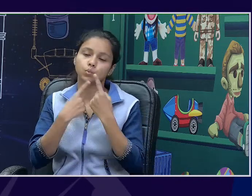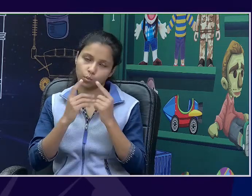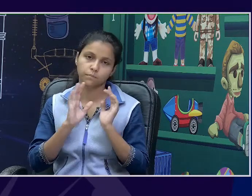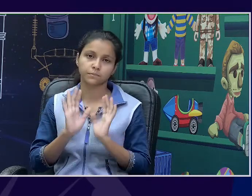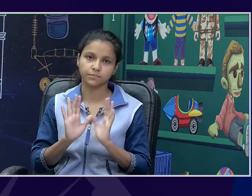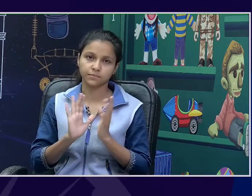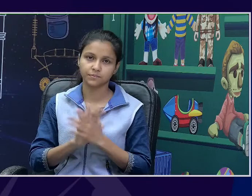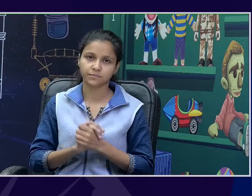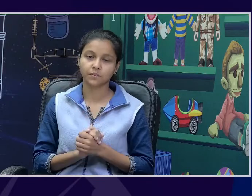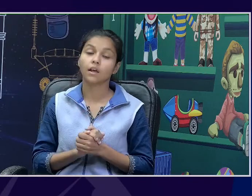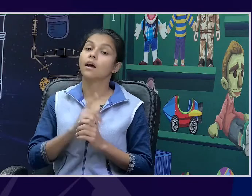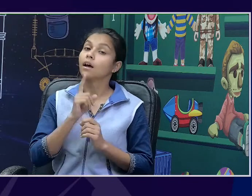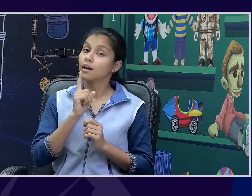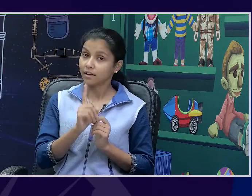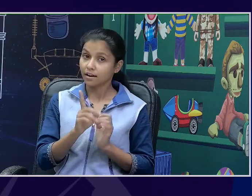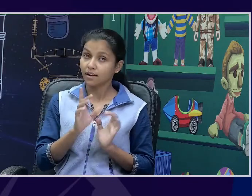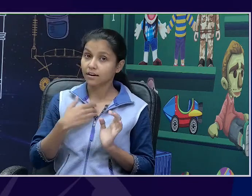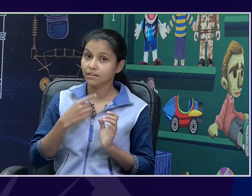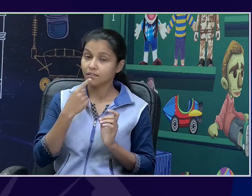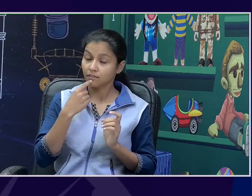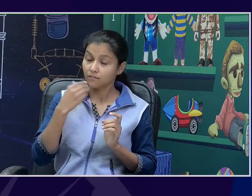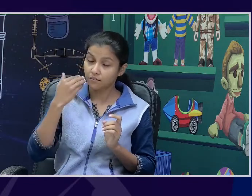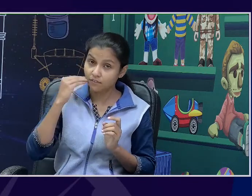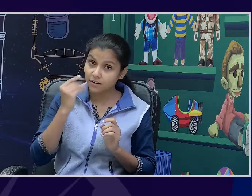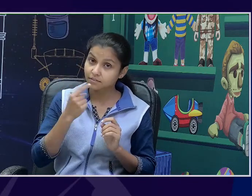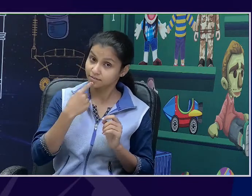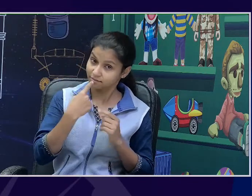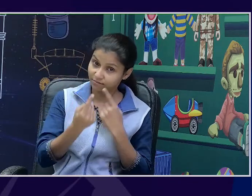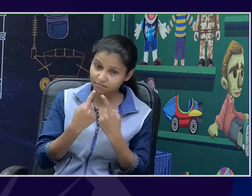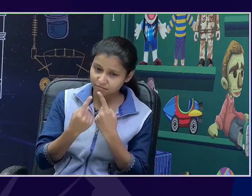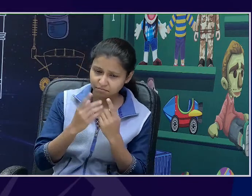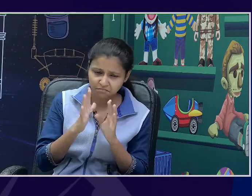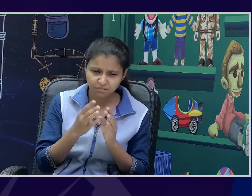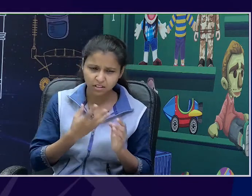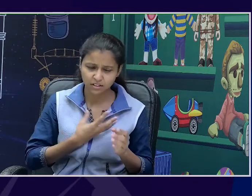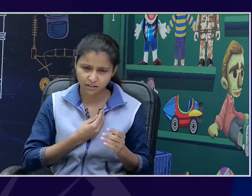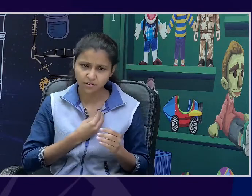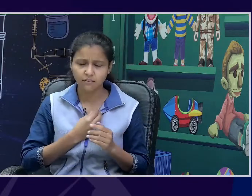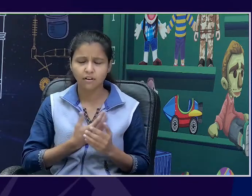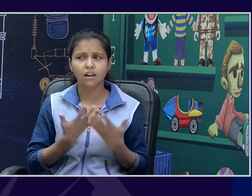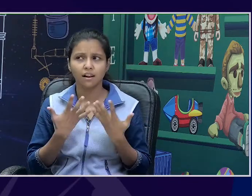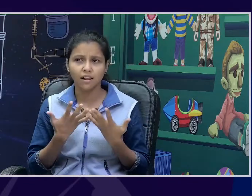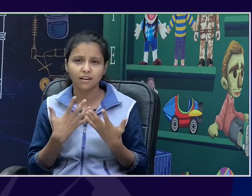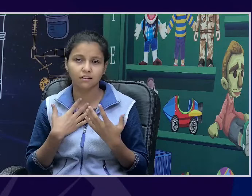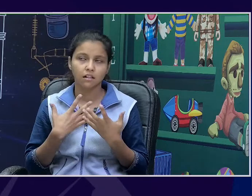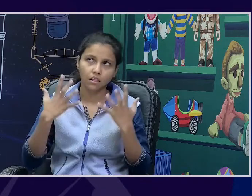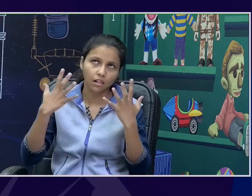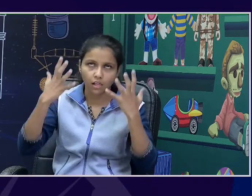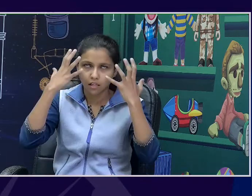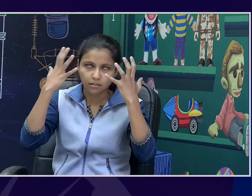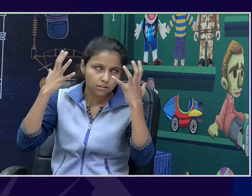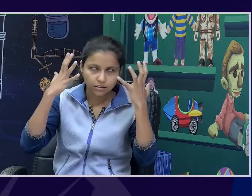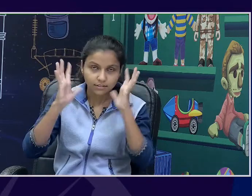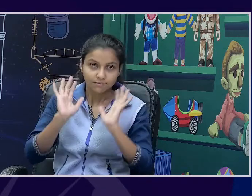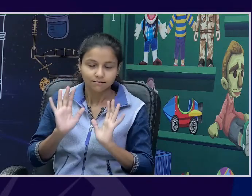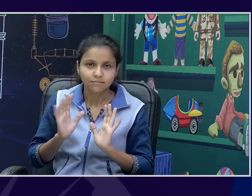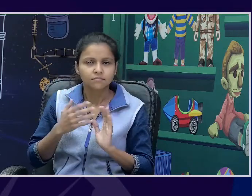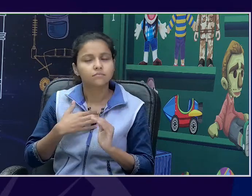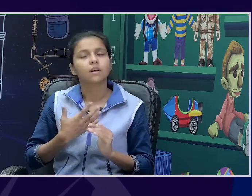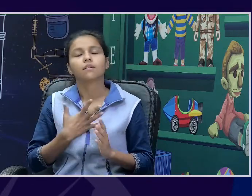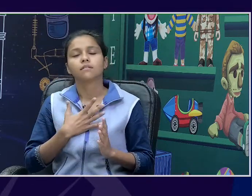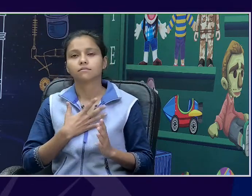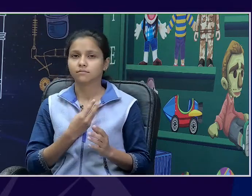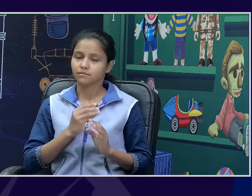about it. And when we are able to talk about it, we will feel light. We will have more strategies to deal with that